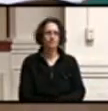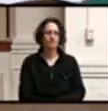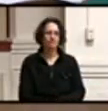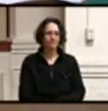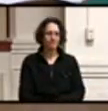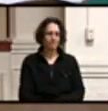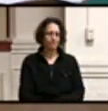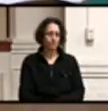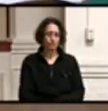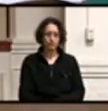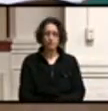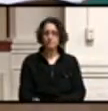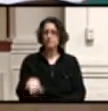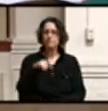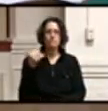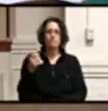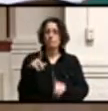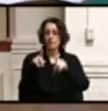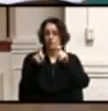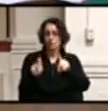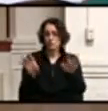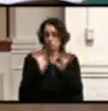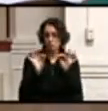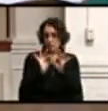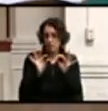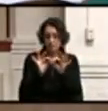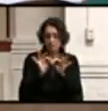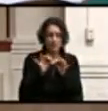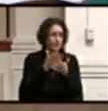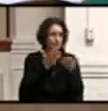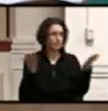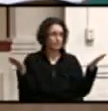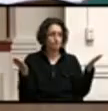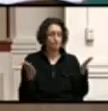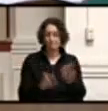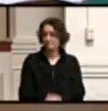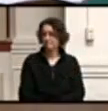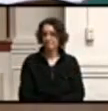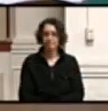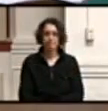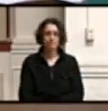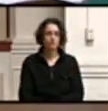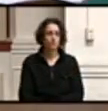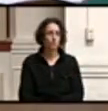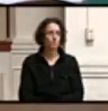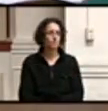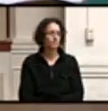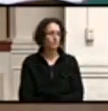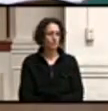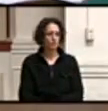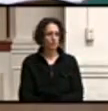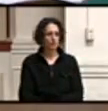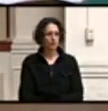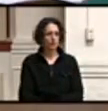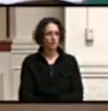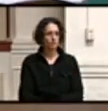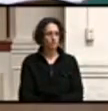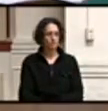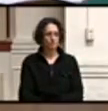Any other questions or comments from anybody on the board or from anybody who's in attendance, anybody from the press? Thank